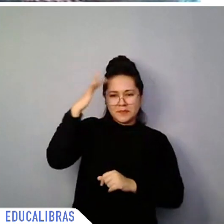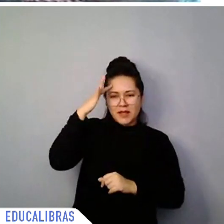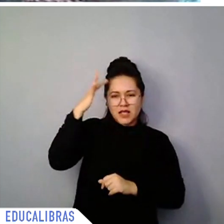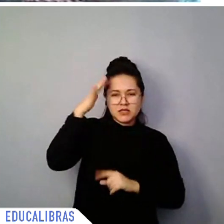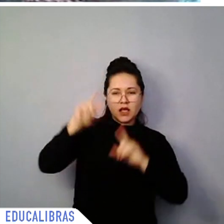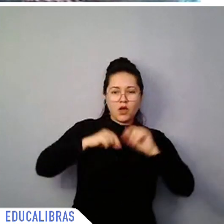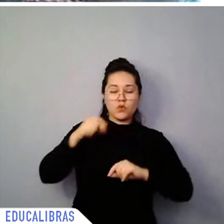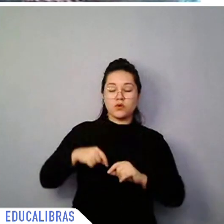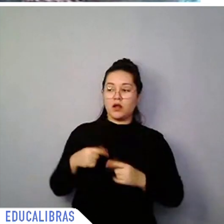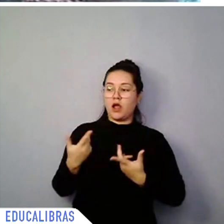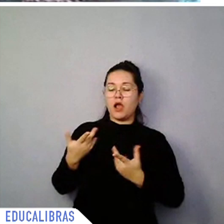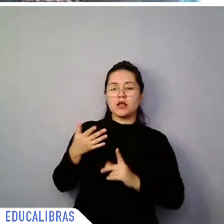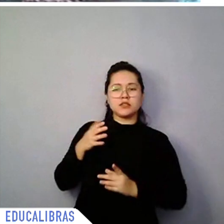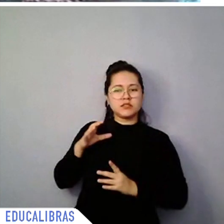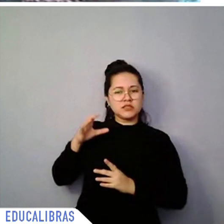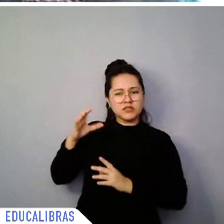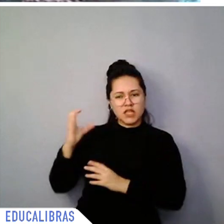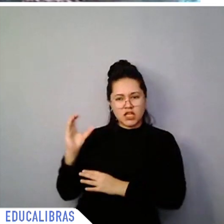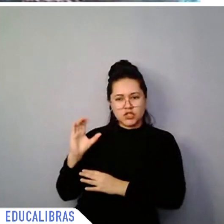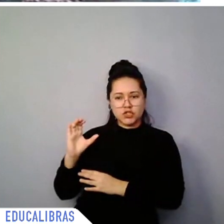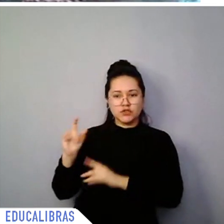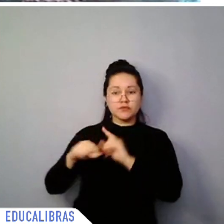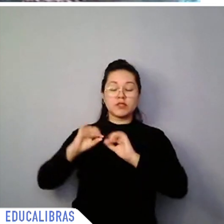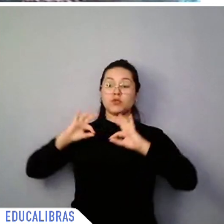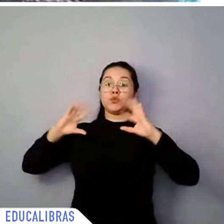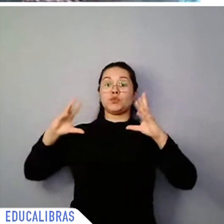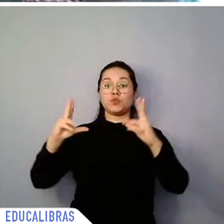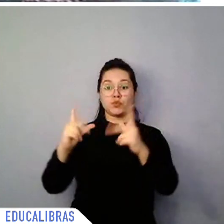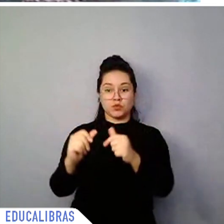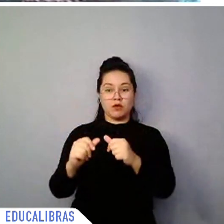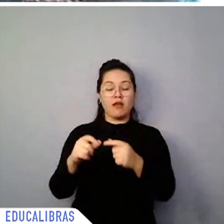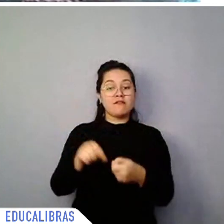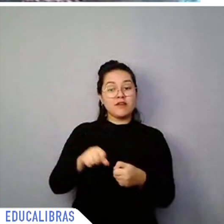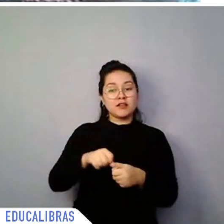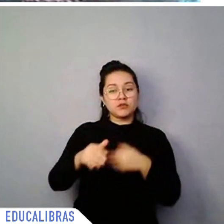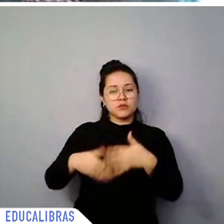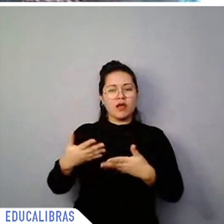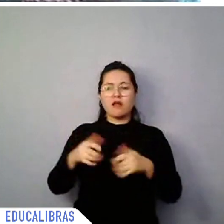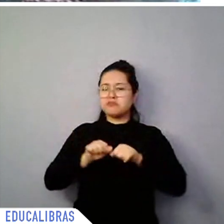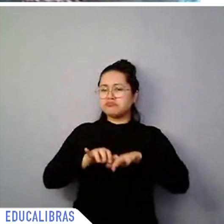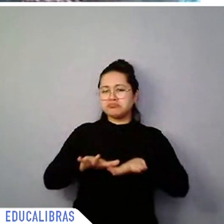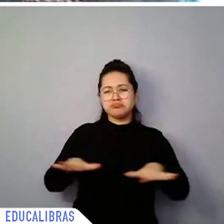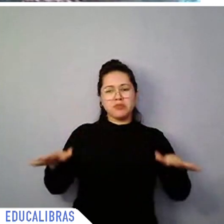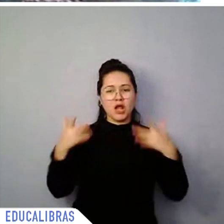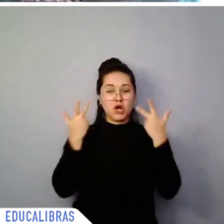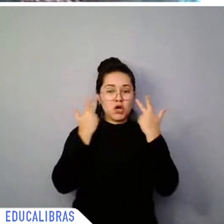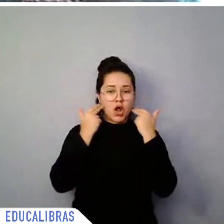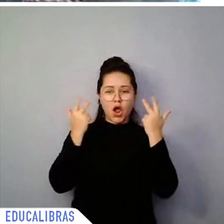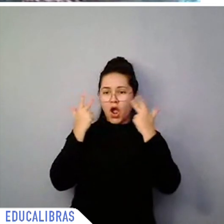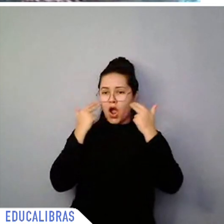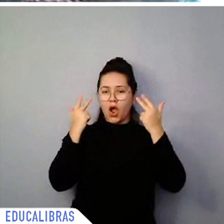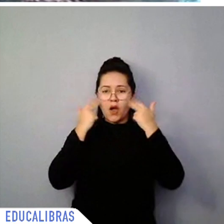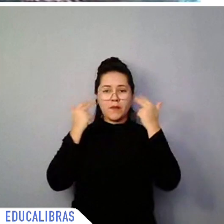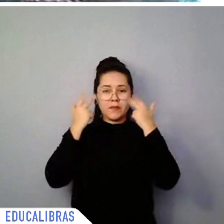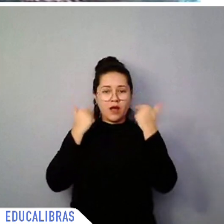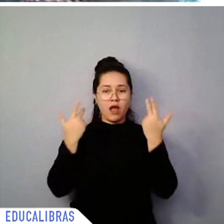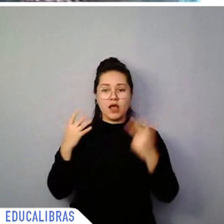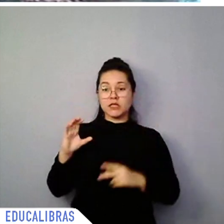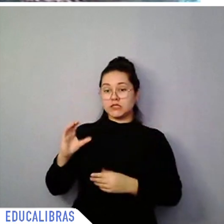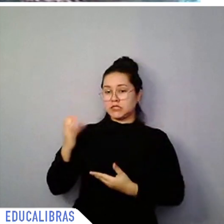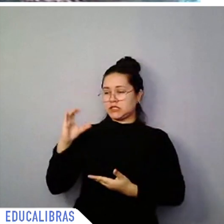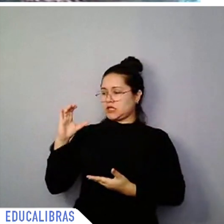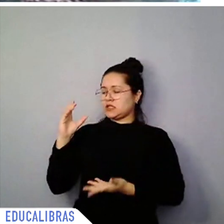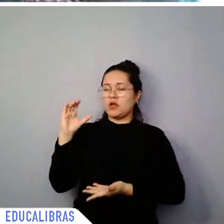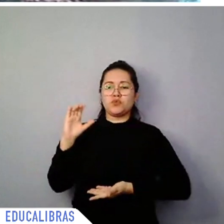We have to think of scientific methods for everybody. Make this coffee time